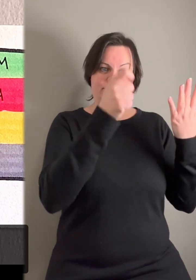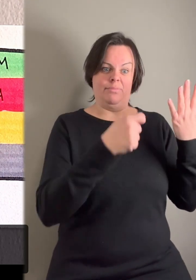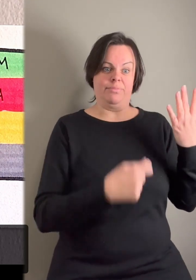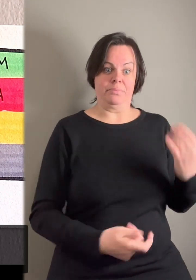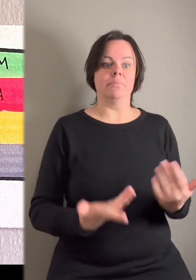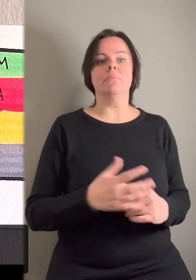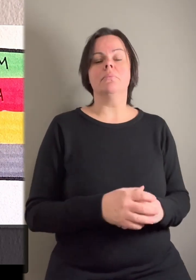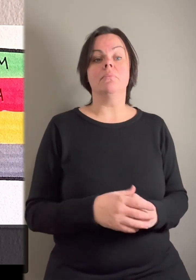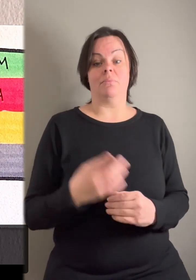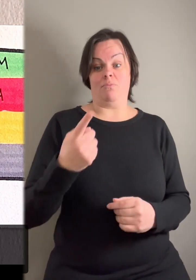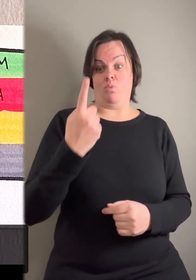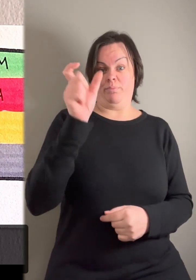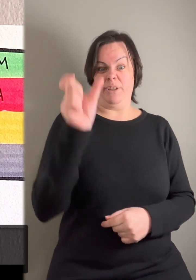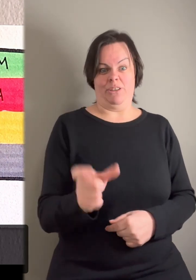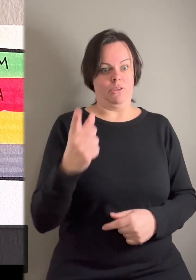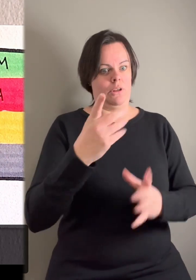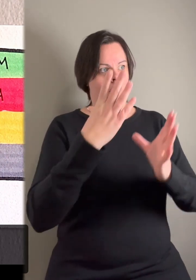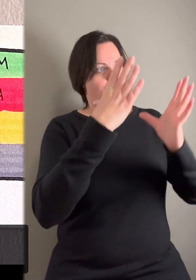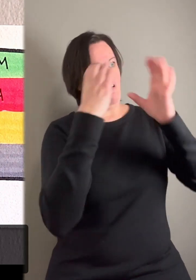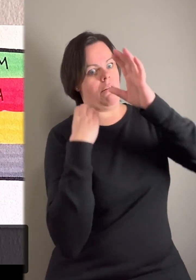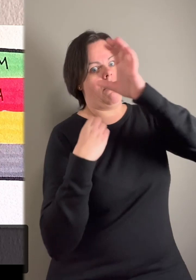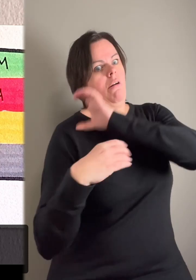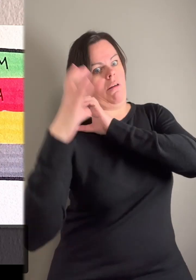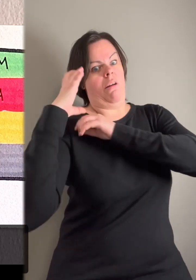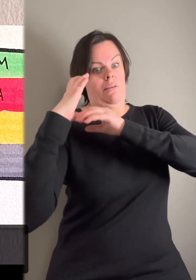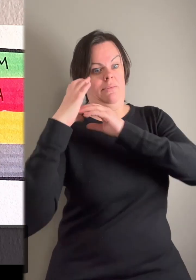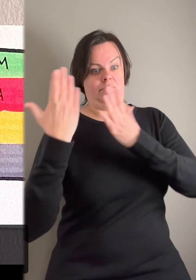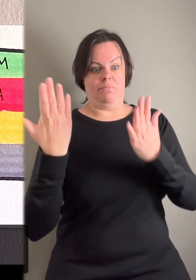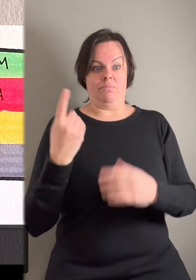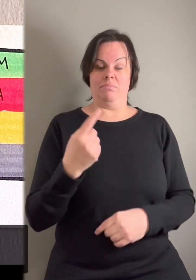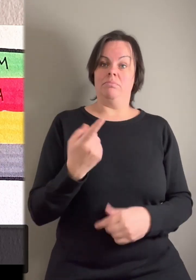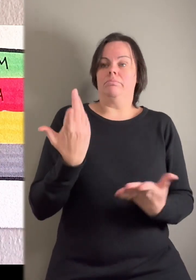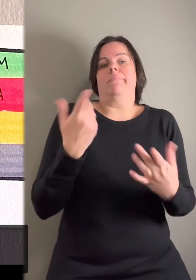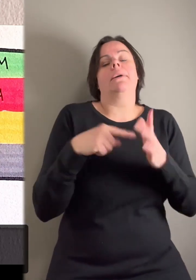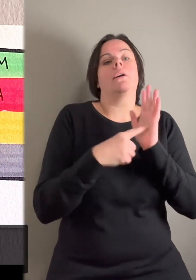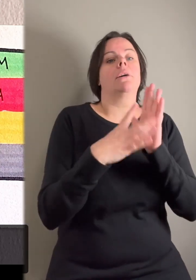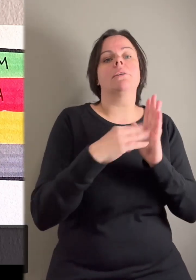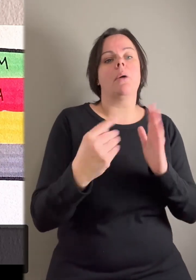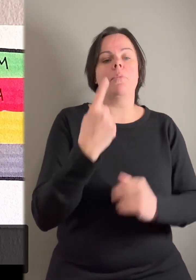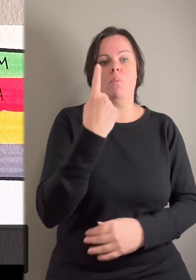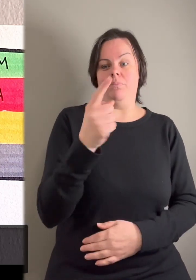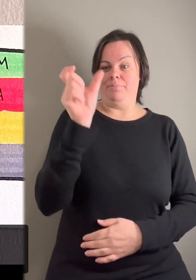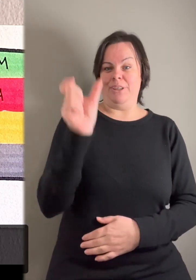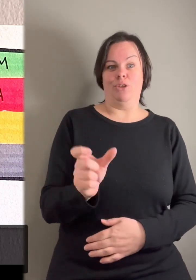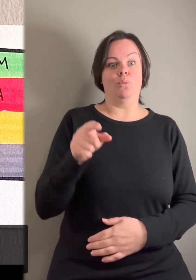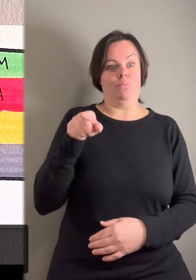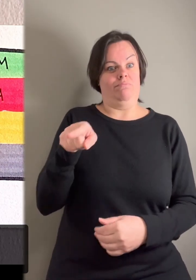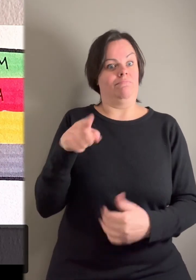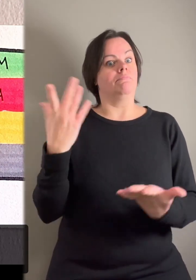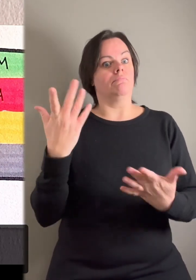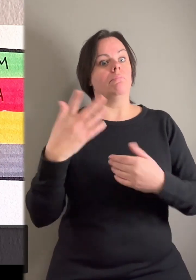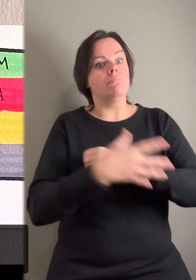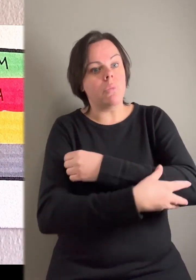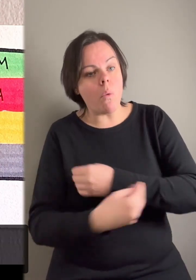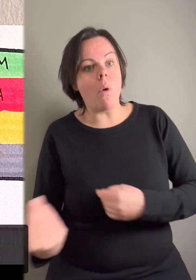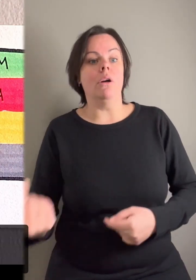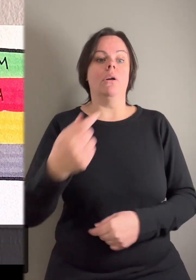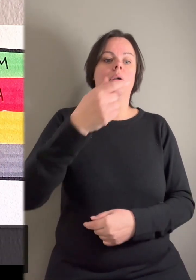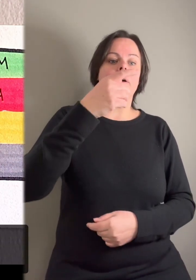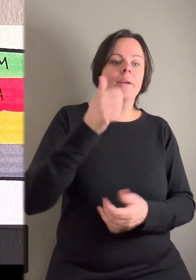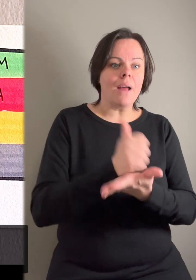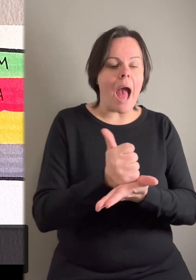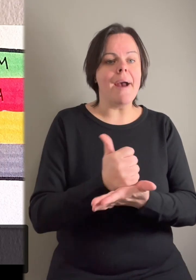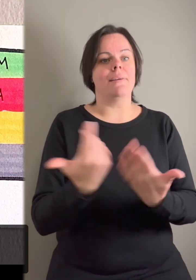at the same time. This person experiences these things all together, just like they happen to be